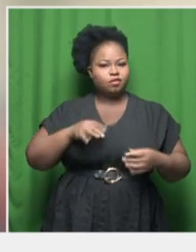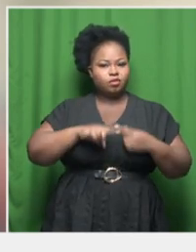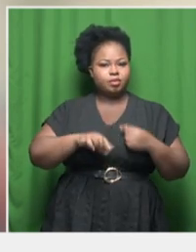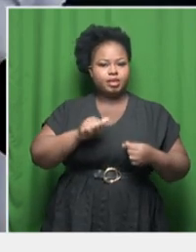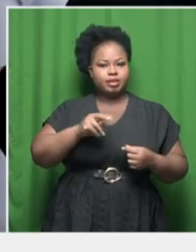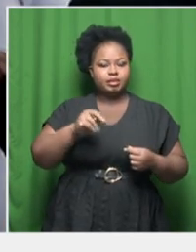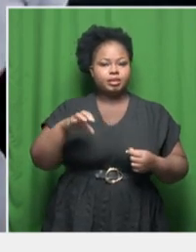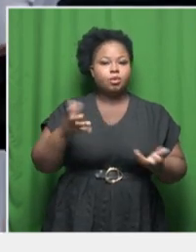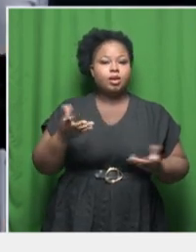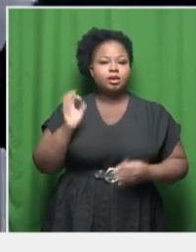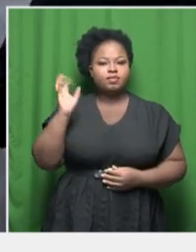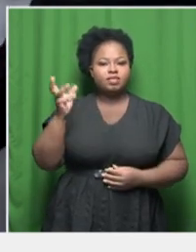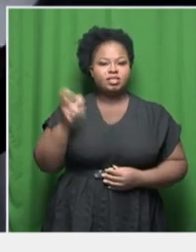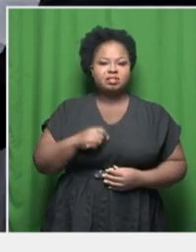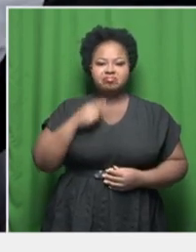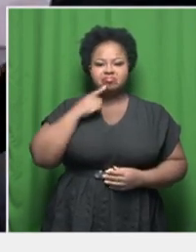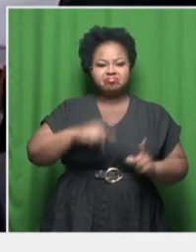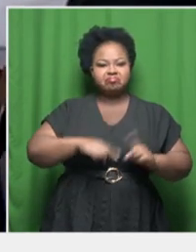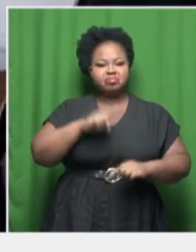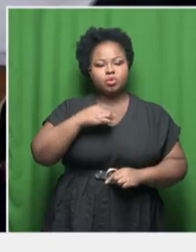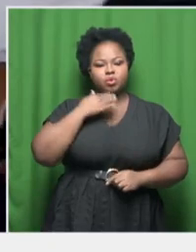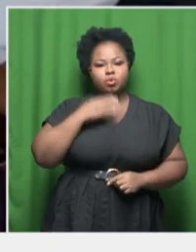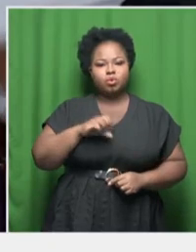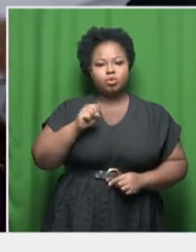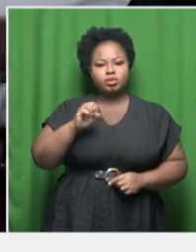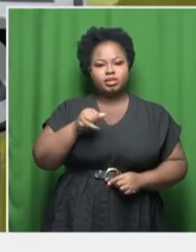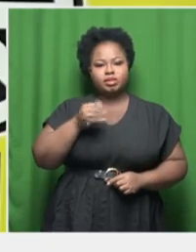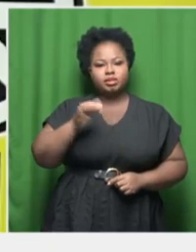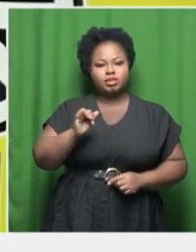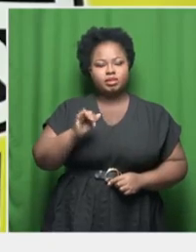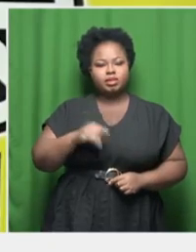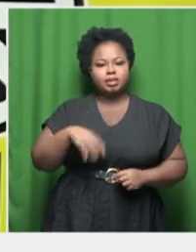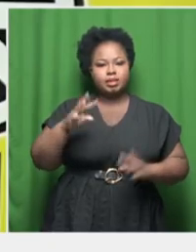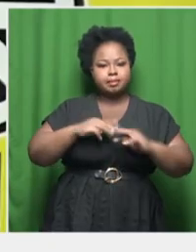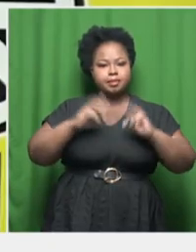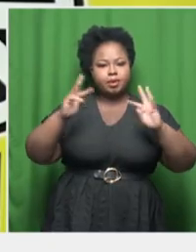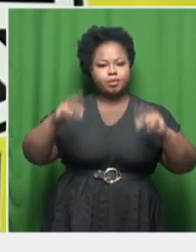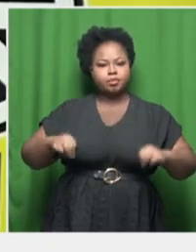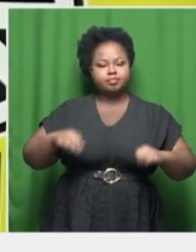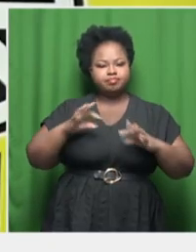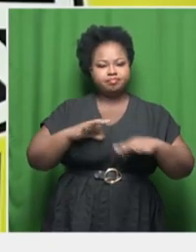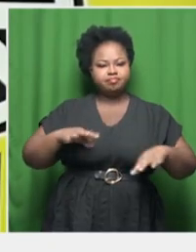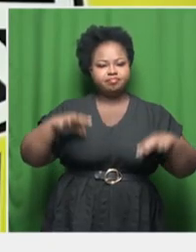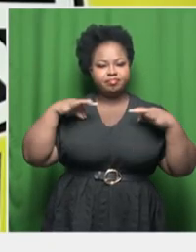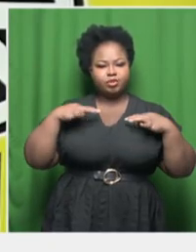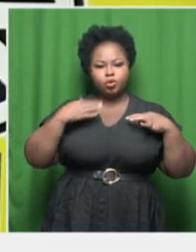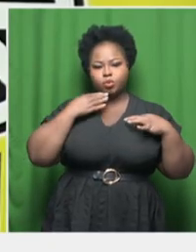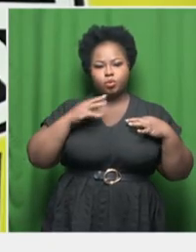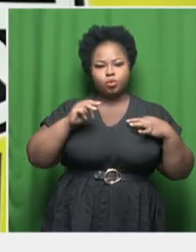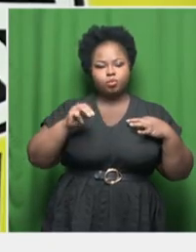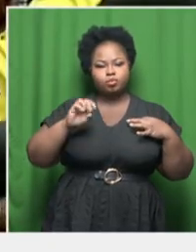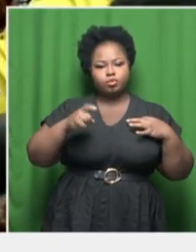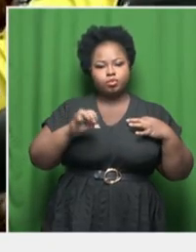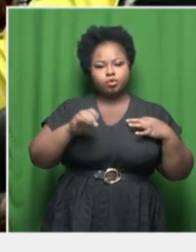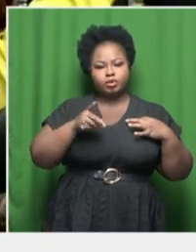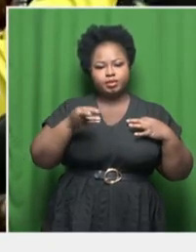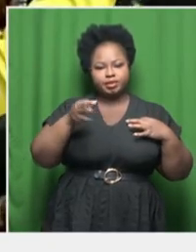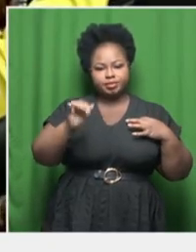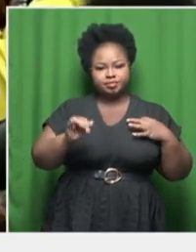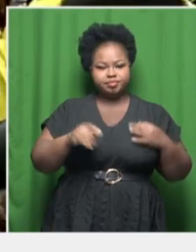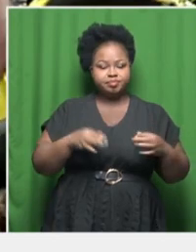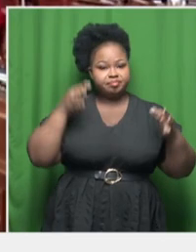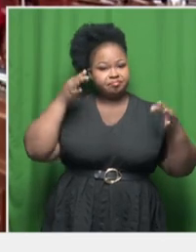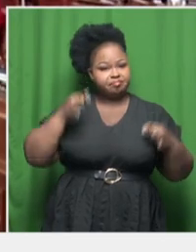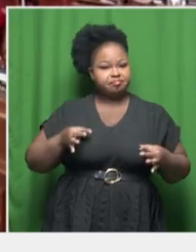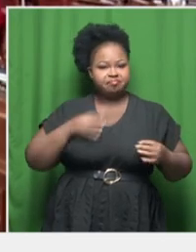ANC in the Free State to recall Premier Sisi Ntombela and the Mangaung Metro Executive Mayor Mxolisi Siyonzana. The